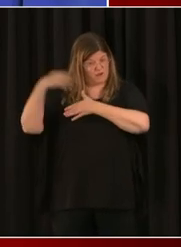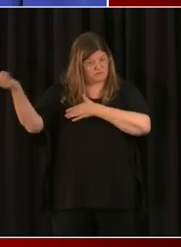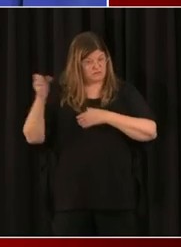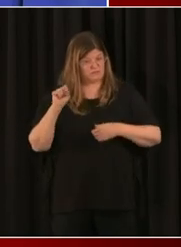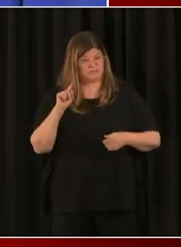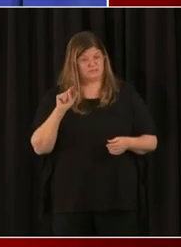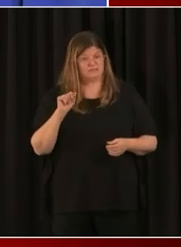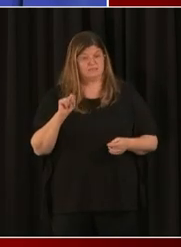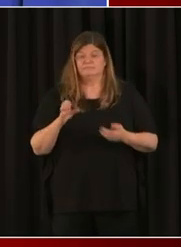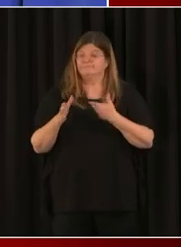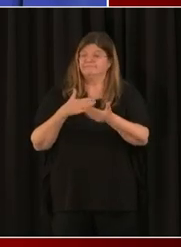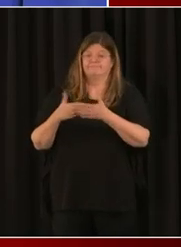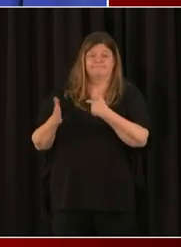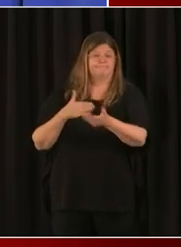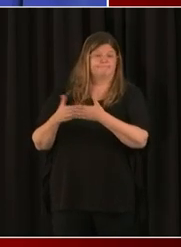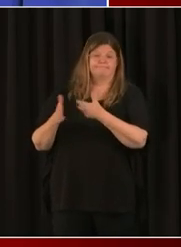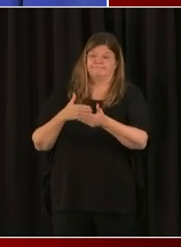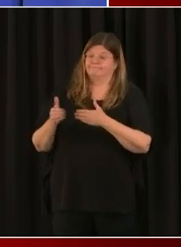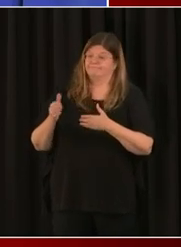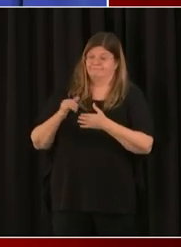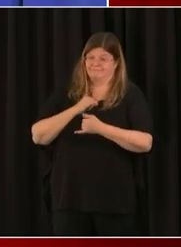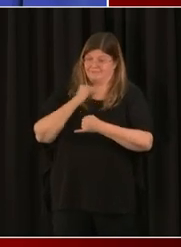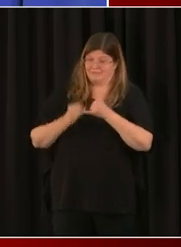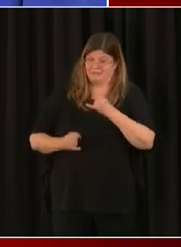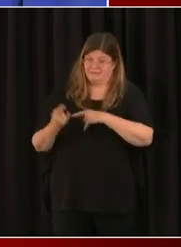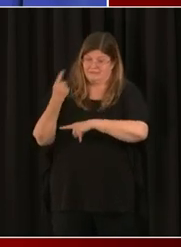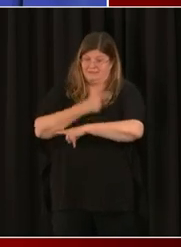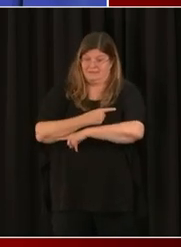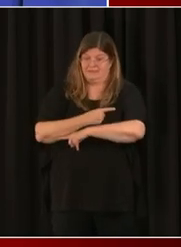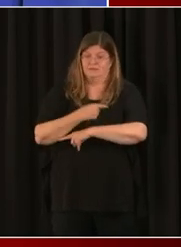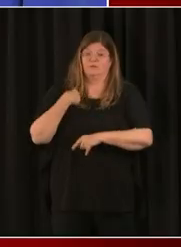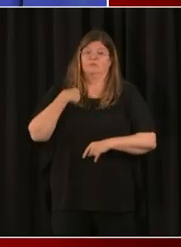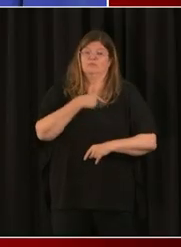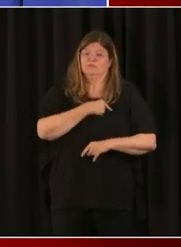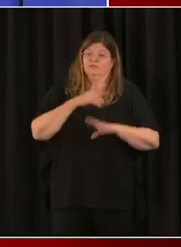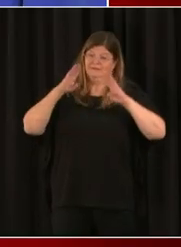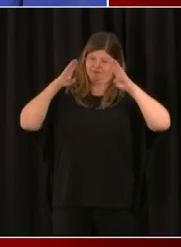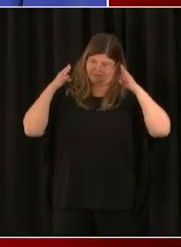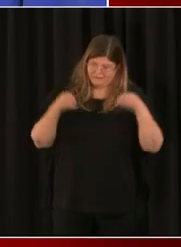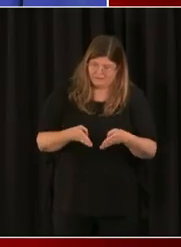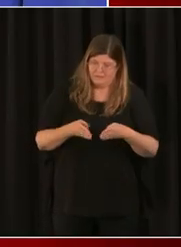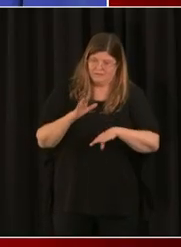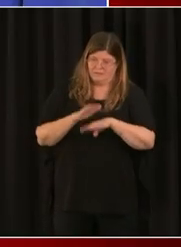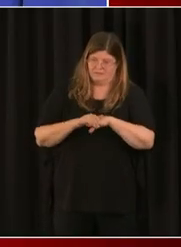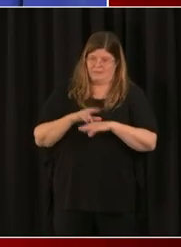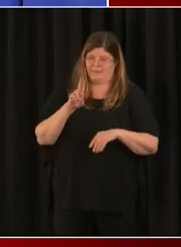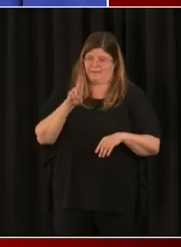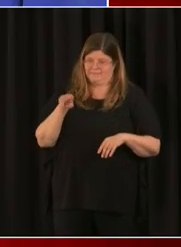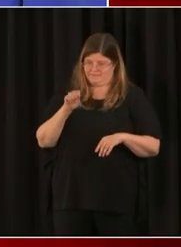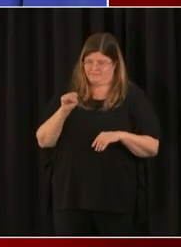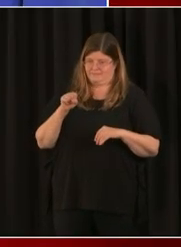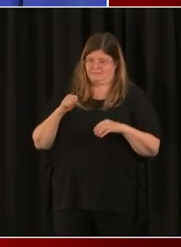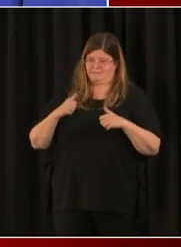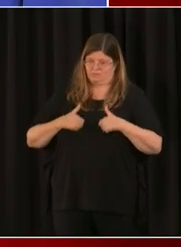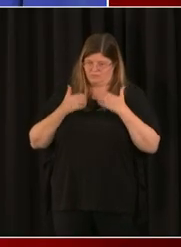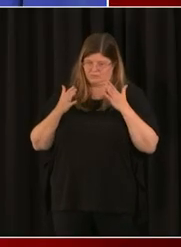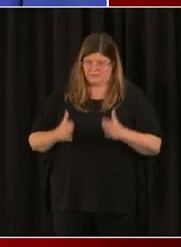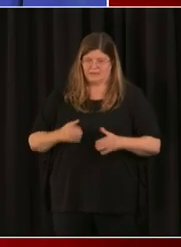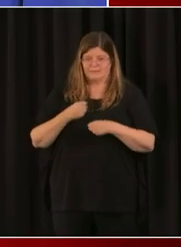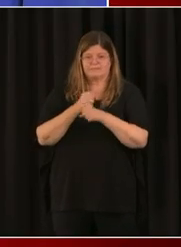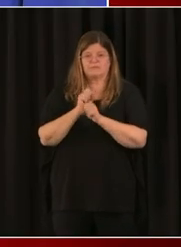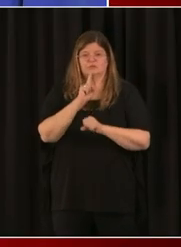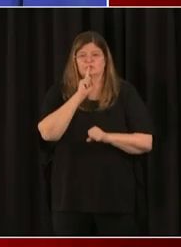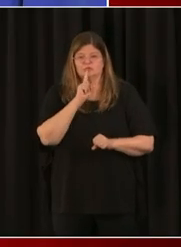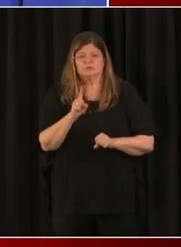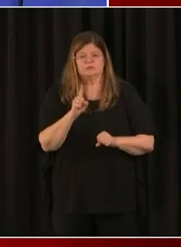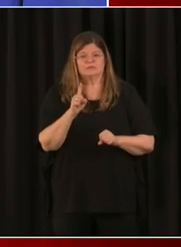warrant. Whatever group, at the end of the day, we are focused with the U.S. Attorney's Office on ensuring that